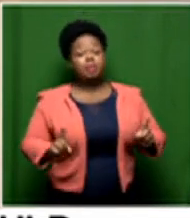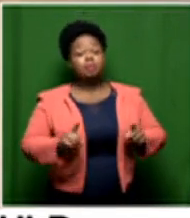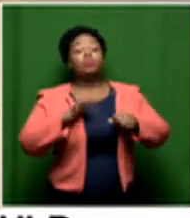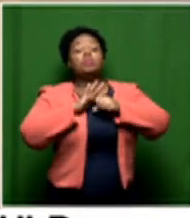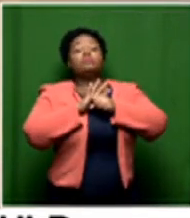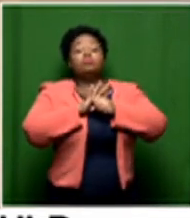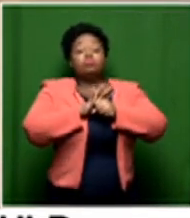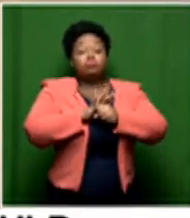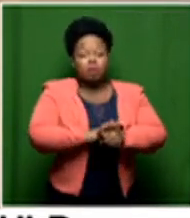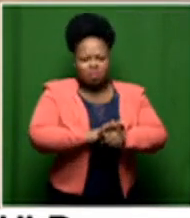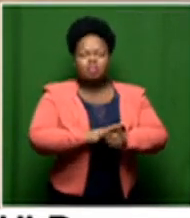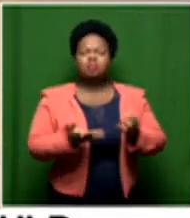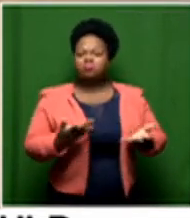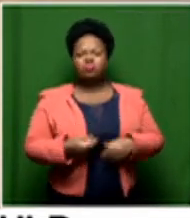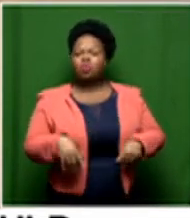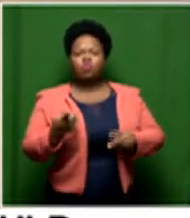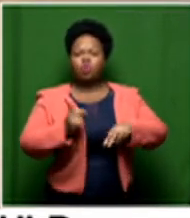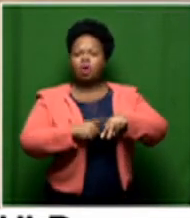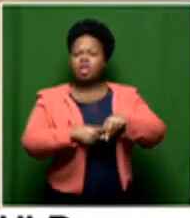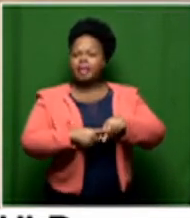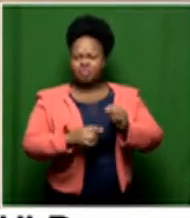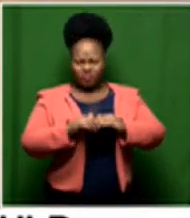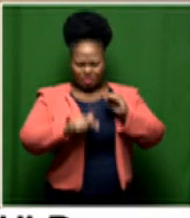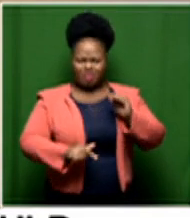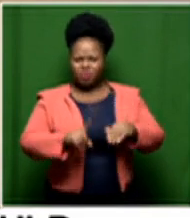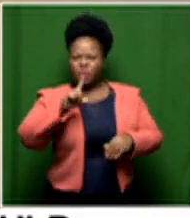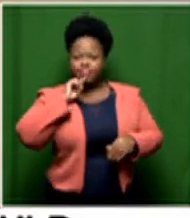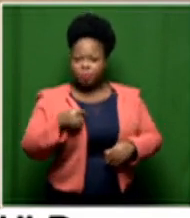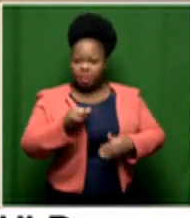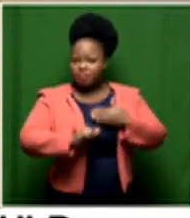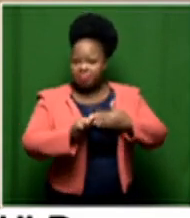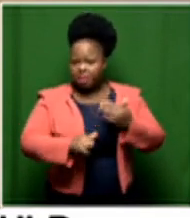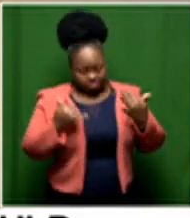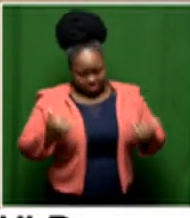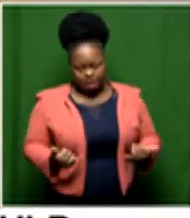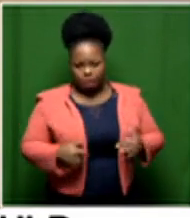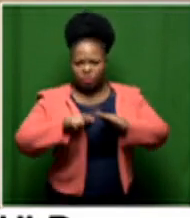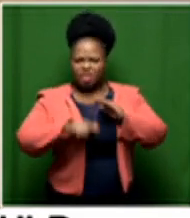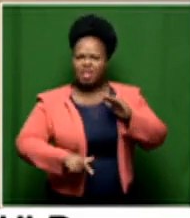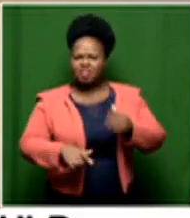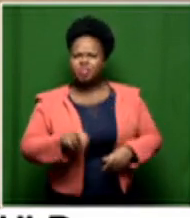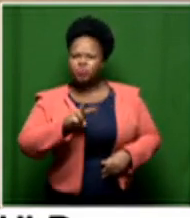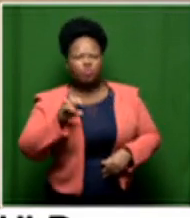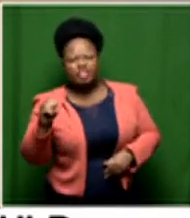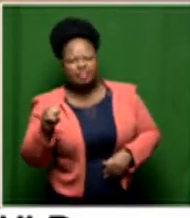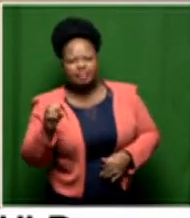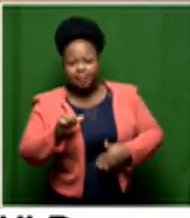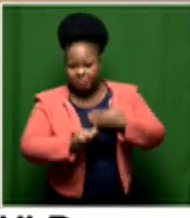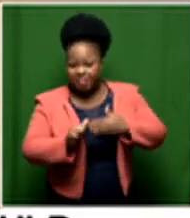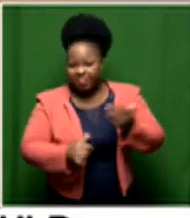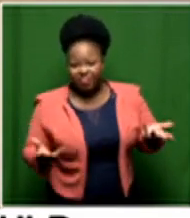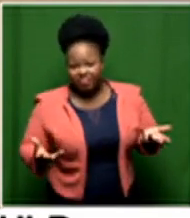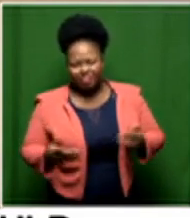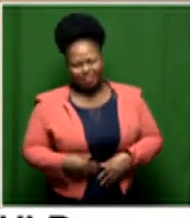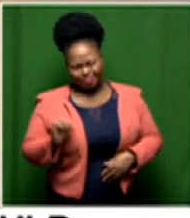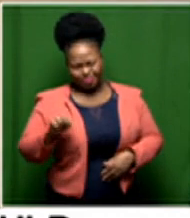pressure, they were able to sell AIDS drugs for less than 1,000 Rand a month. Now AIDS drugs cost less than 200 Rand a month. So